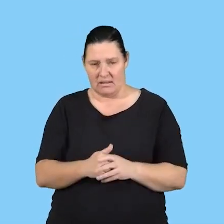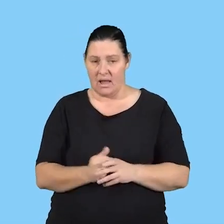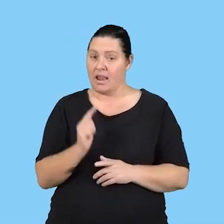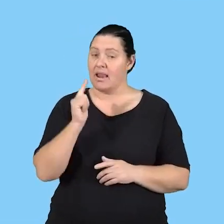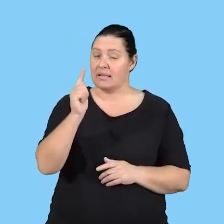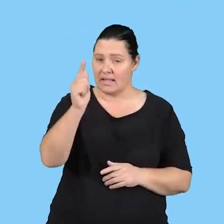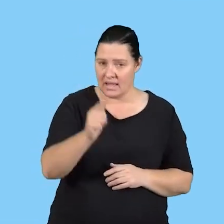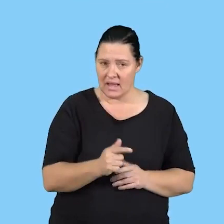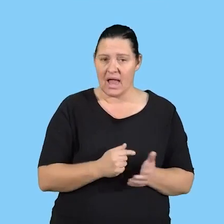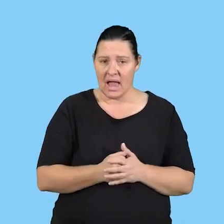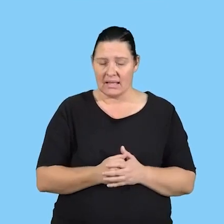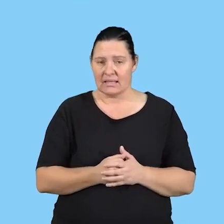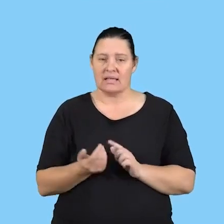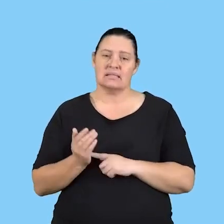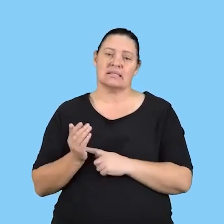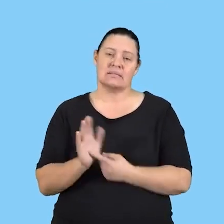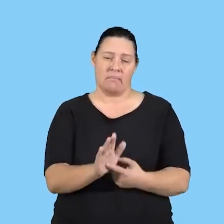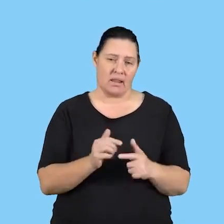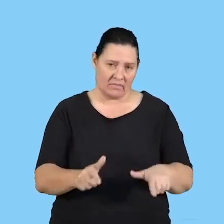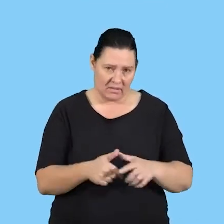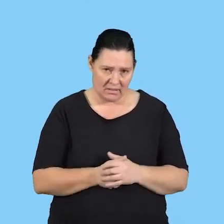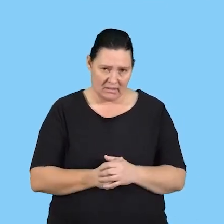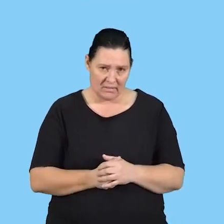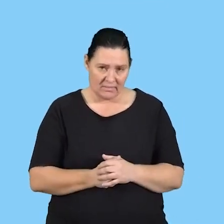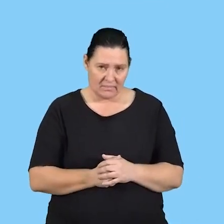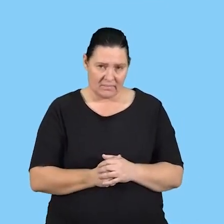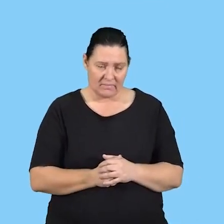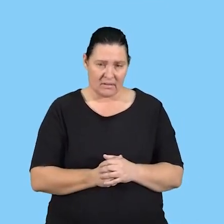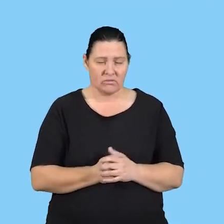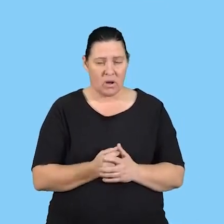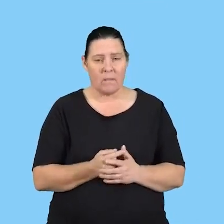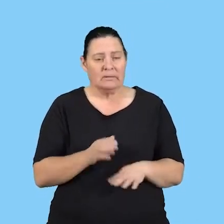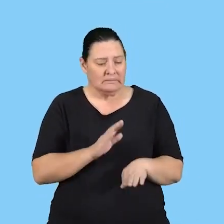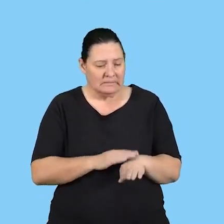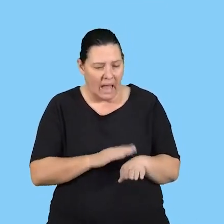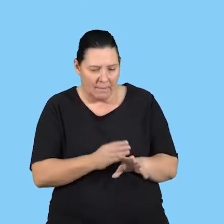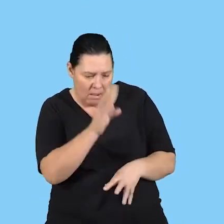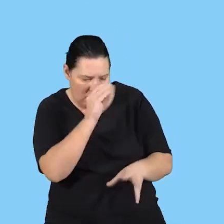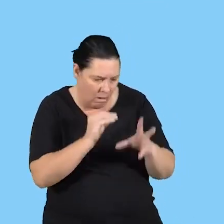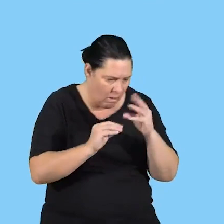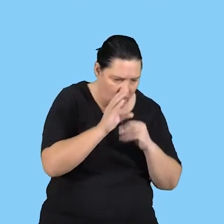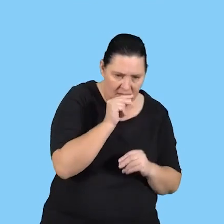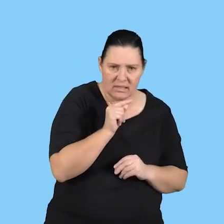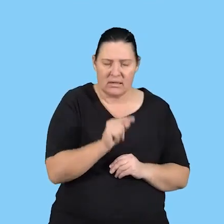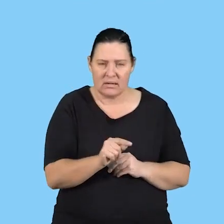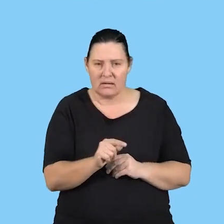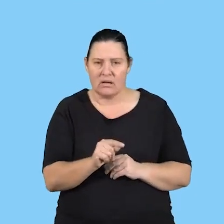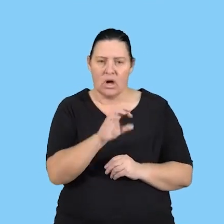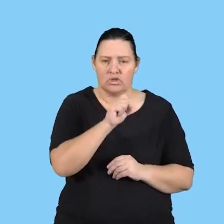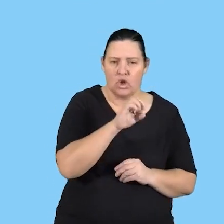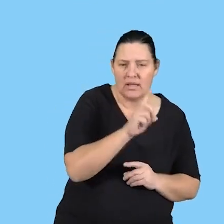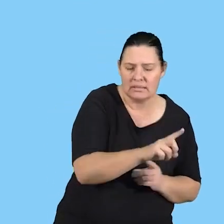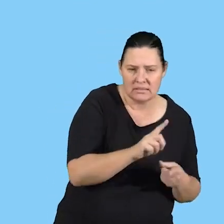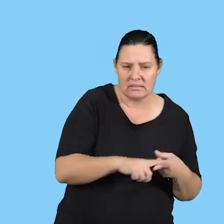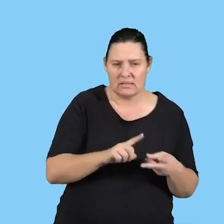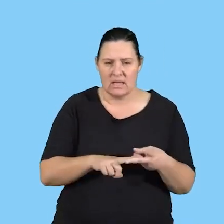on at a symbolic level. So it's important that they spend time learning about what solids,